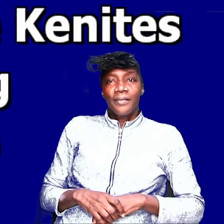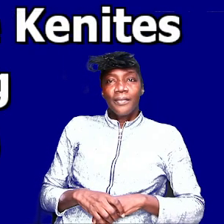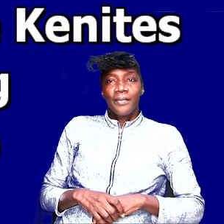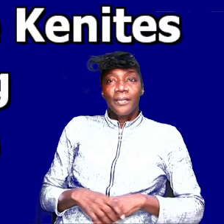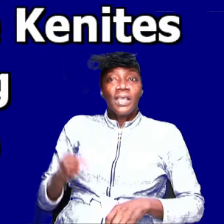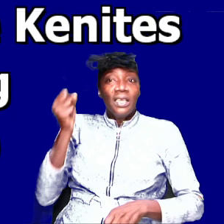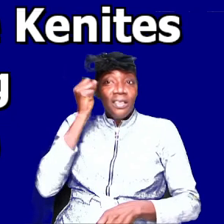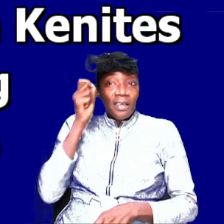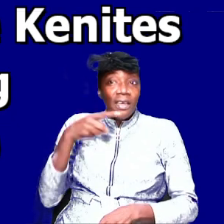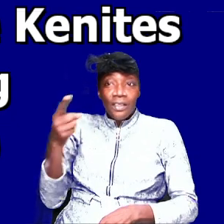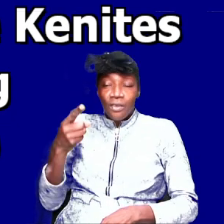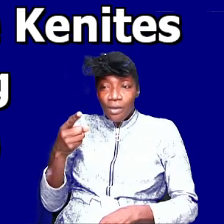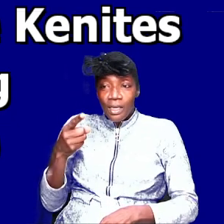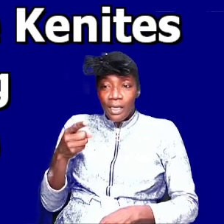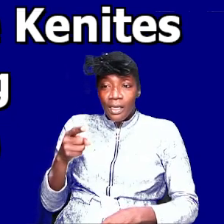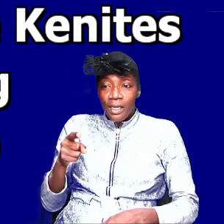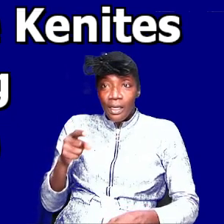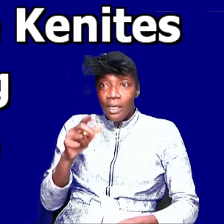And Saul said unto